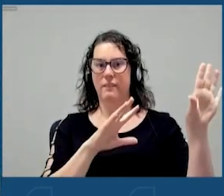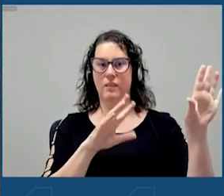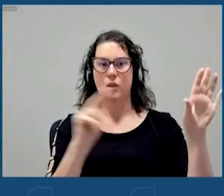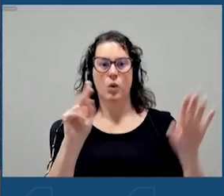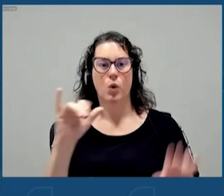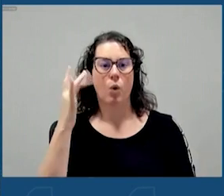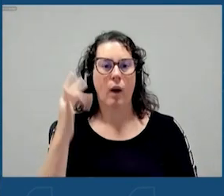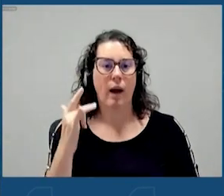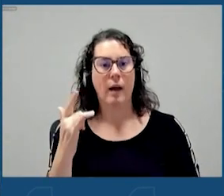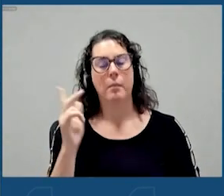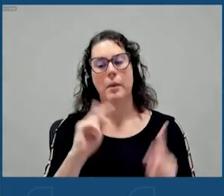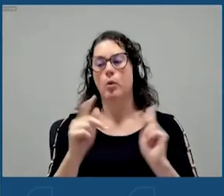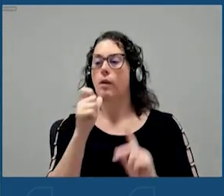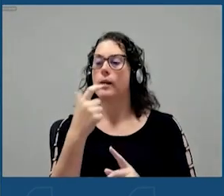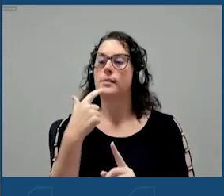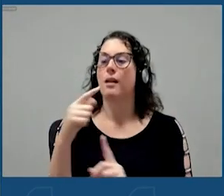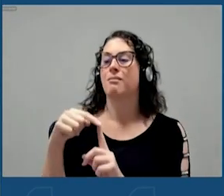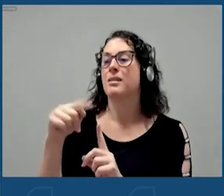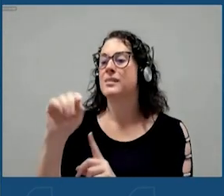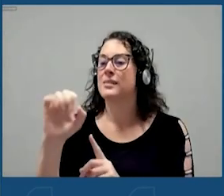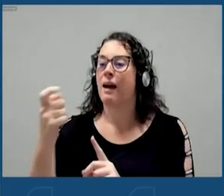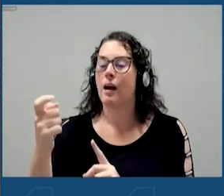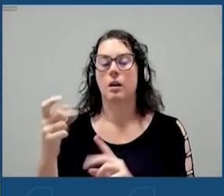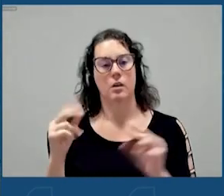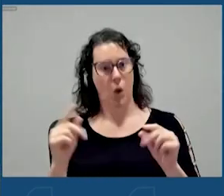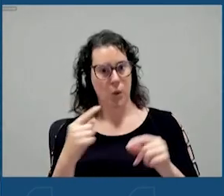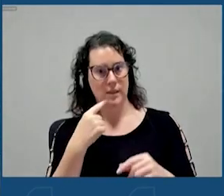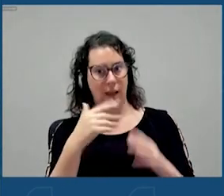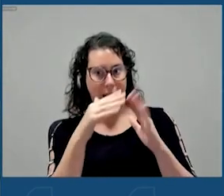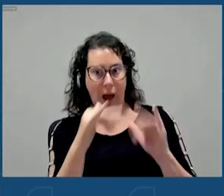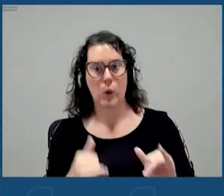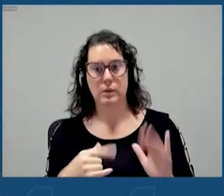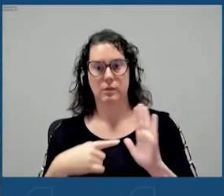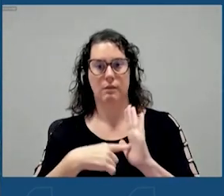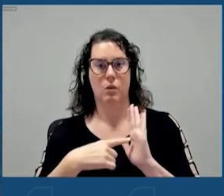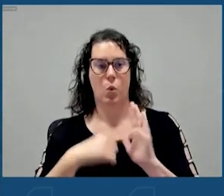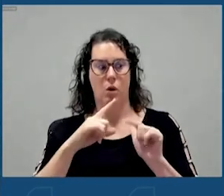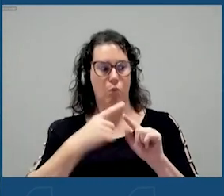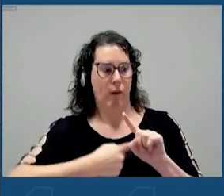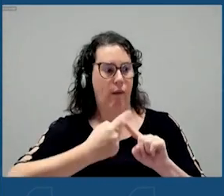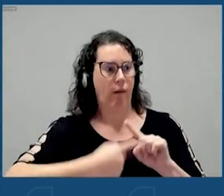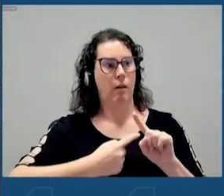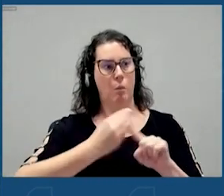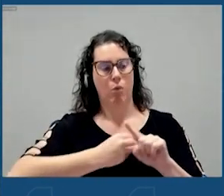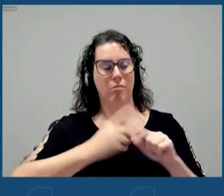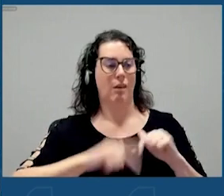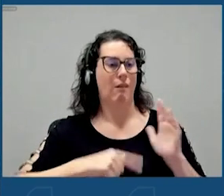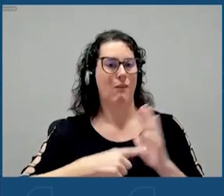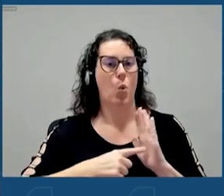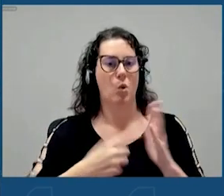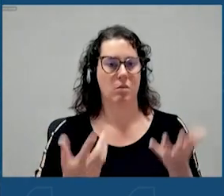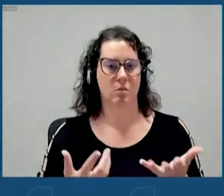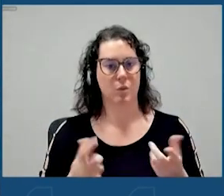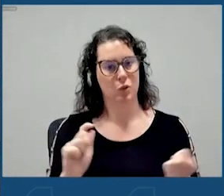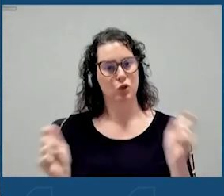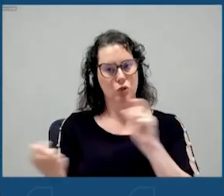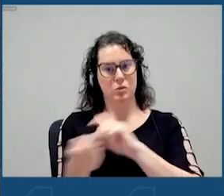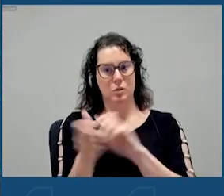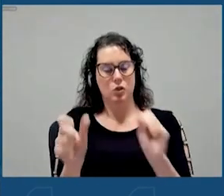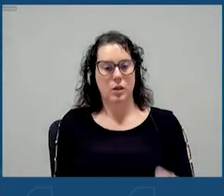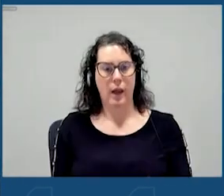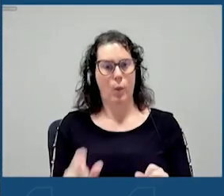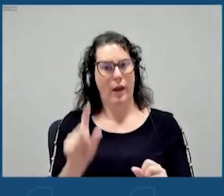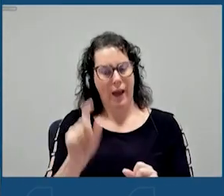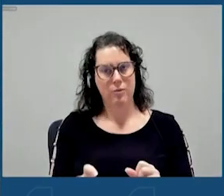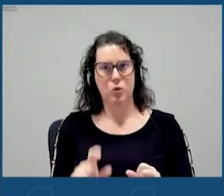not saying taxes. They're saying they can't afford housing. And we can change that dynamic. It's all about the intentionality,